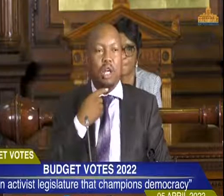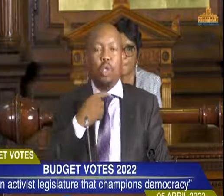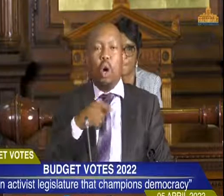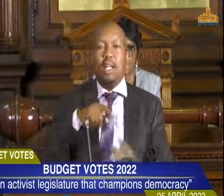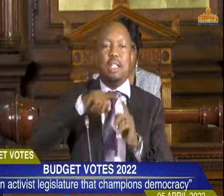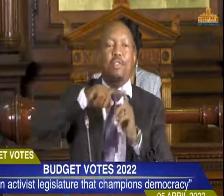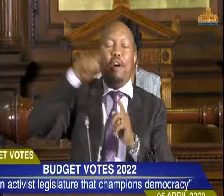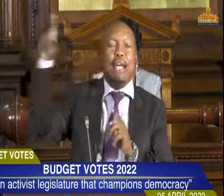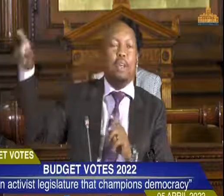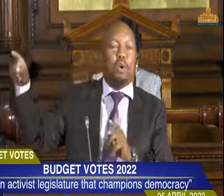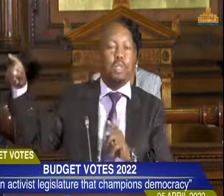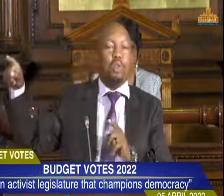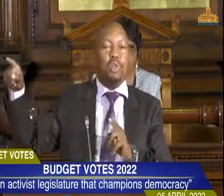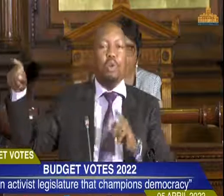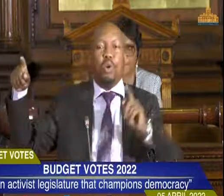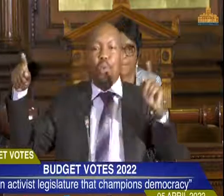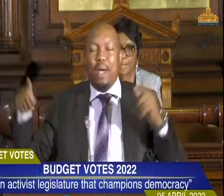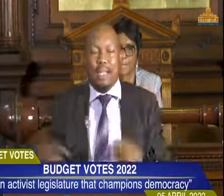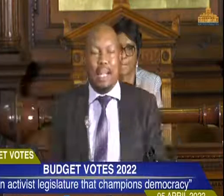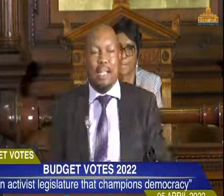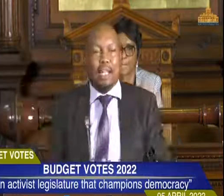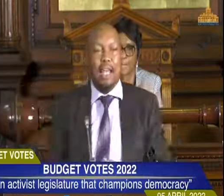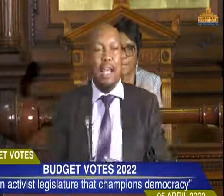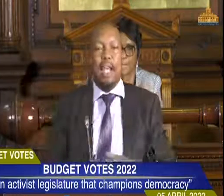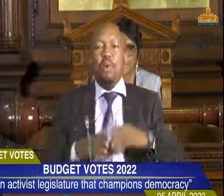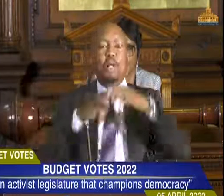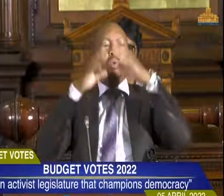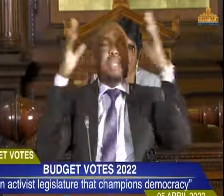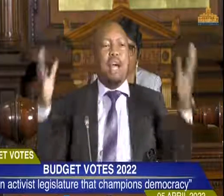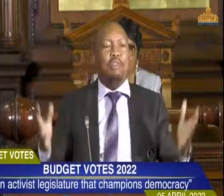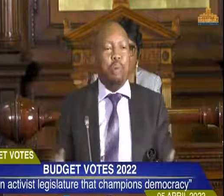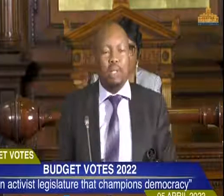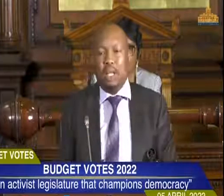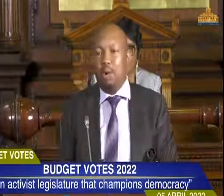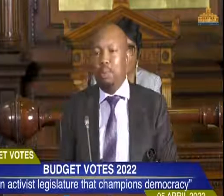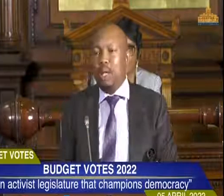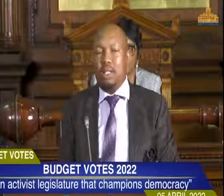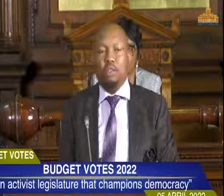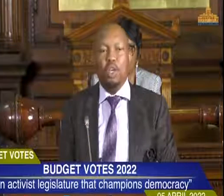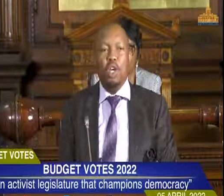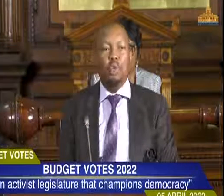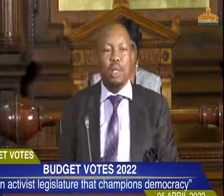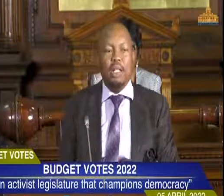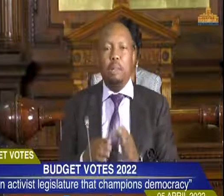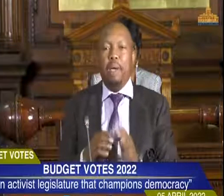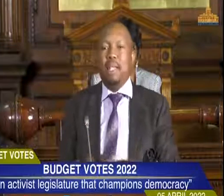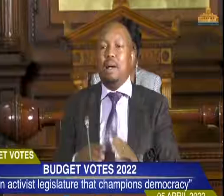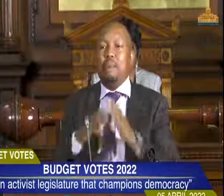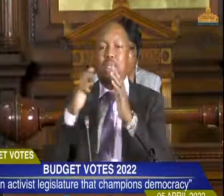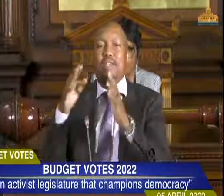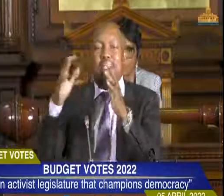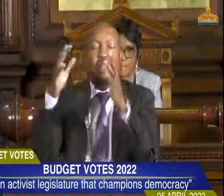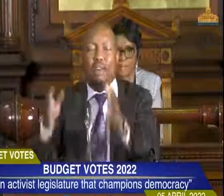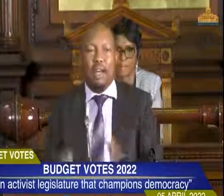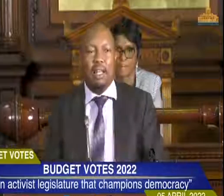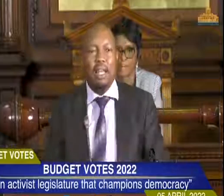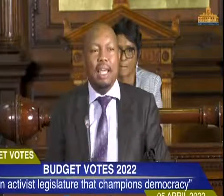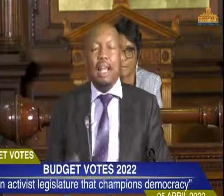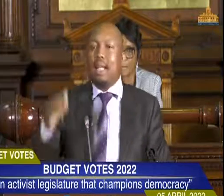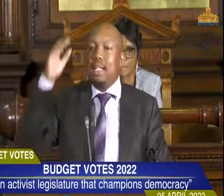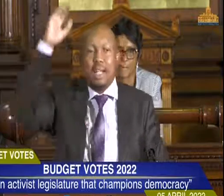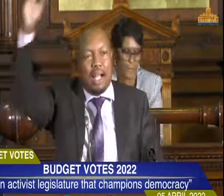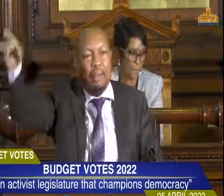context. Don't defy the Constitution because you are excited and you want to drive political objectives during debates about service